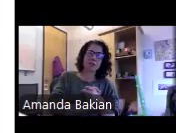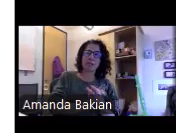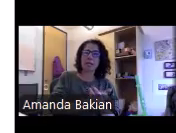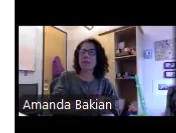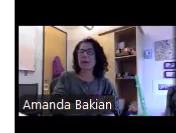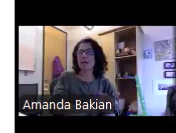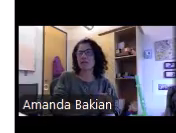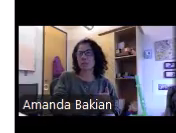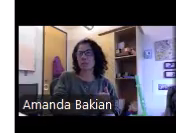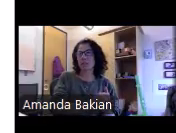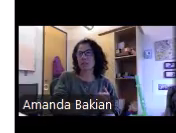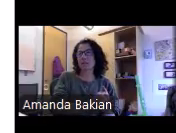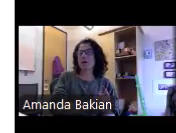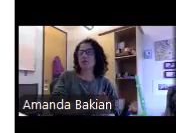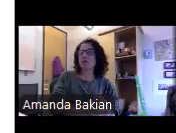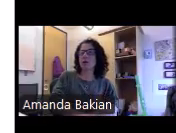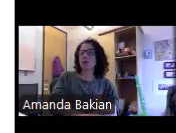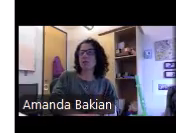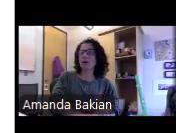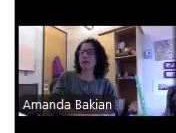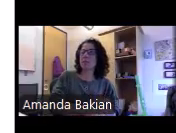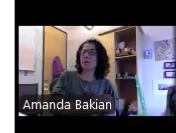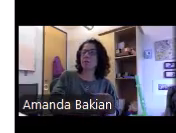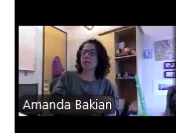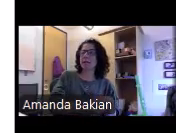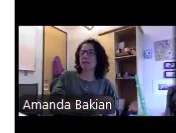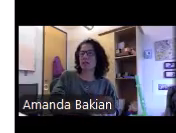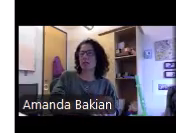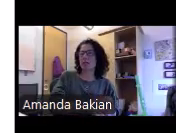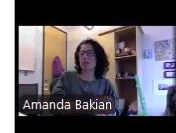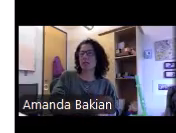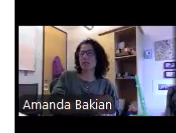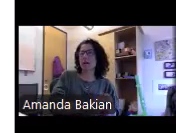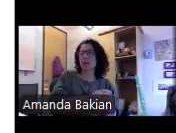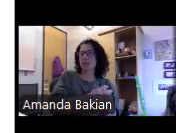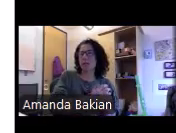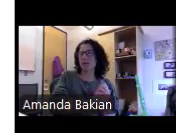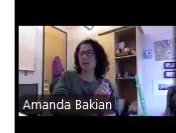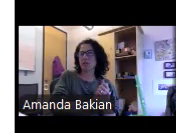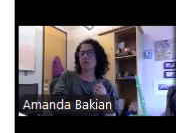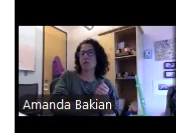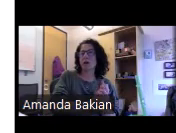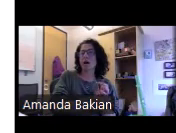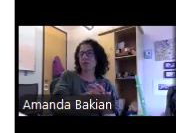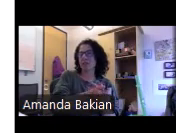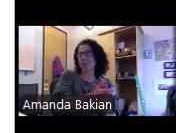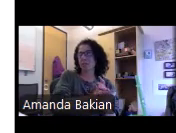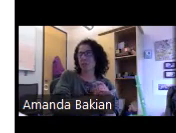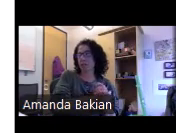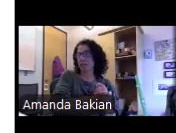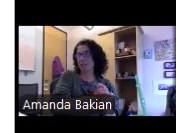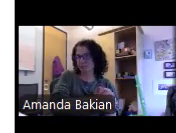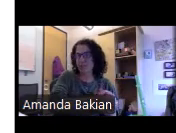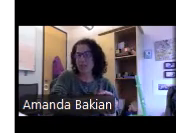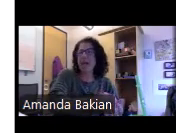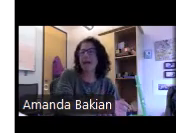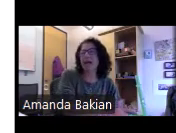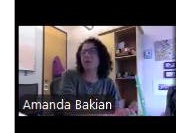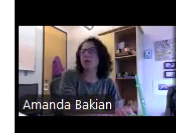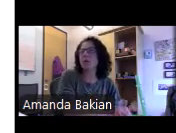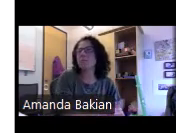the sensory behavior piece. So we have one umbrella diagnosis for autism